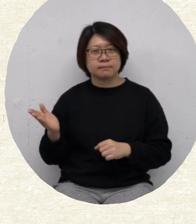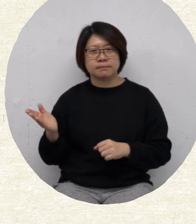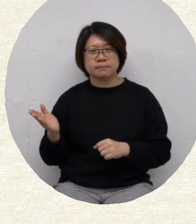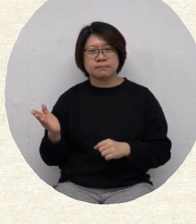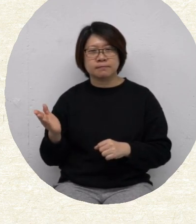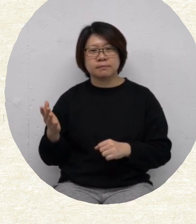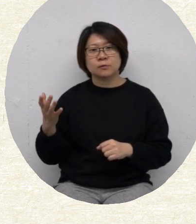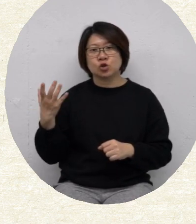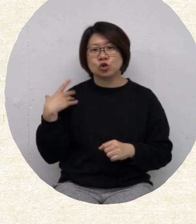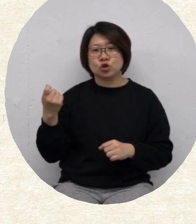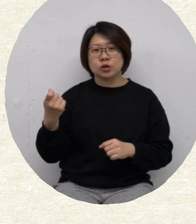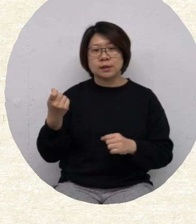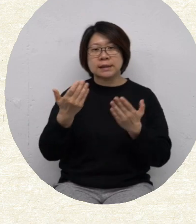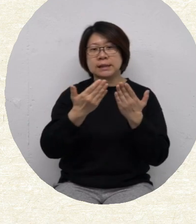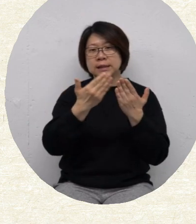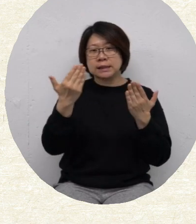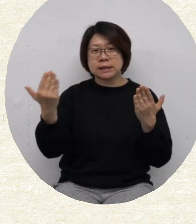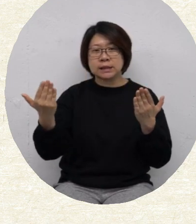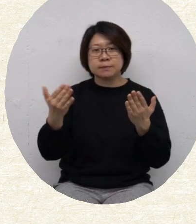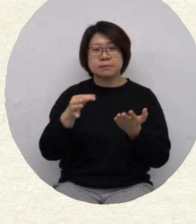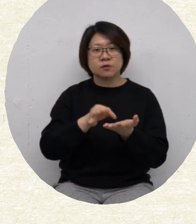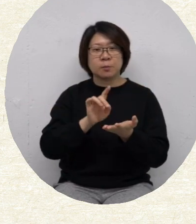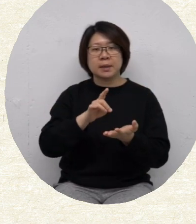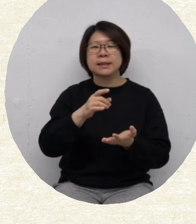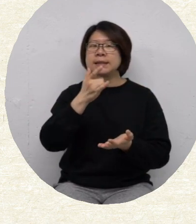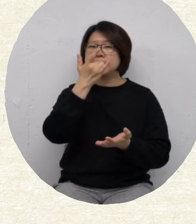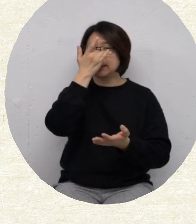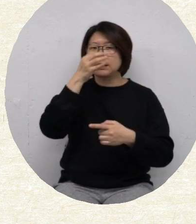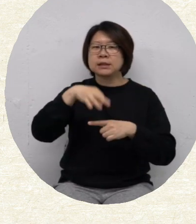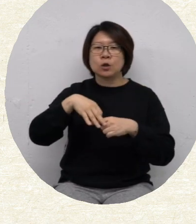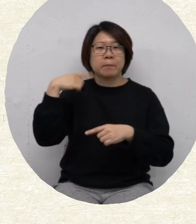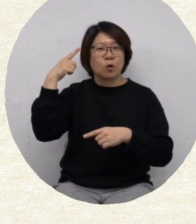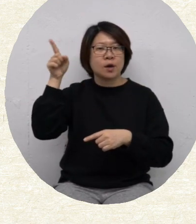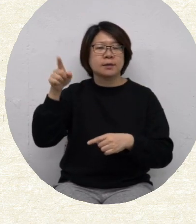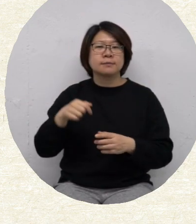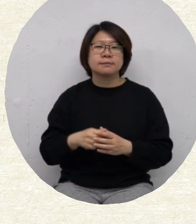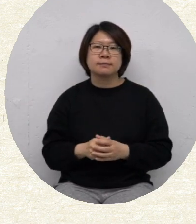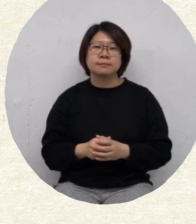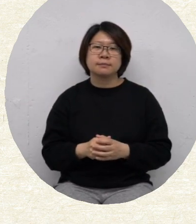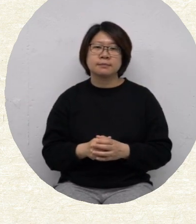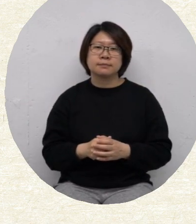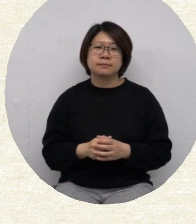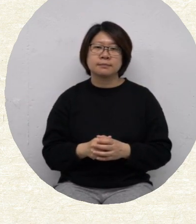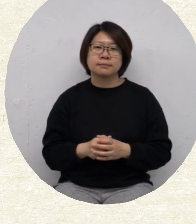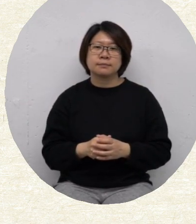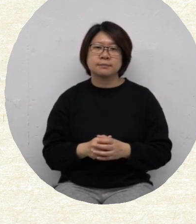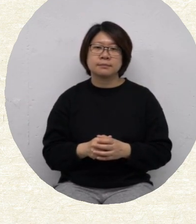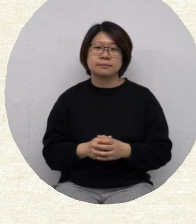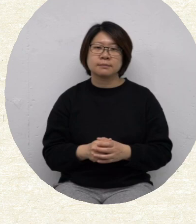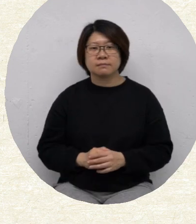The resulting body of works are collectively titled Delivered and Discarded.